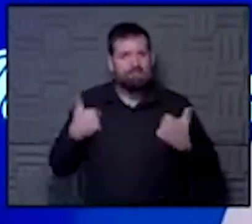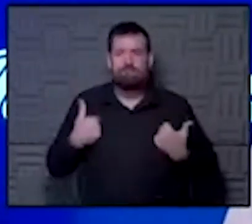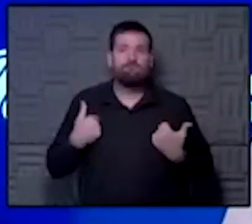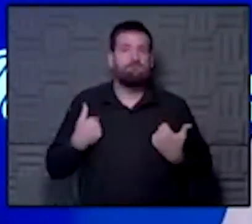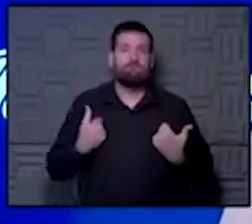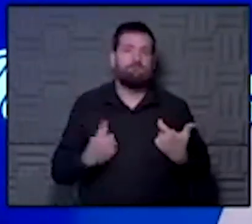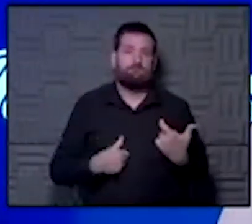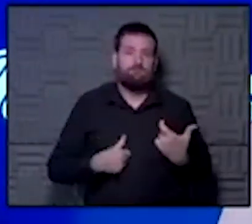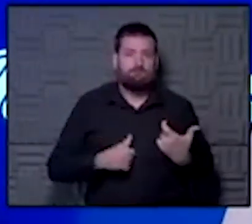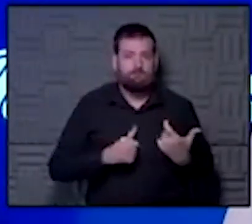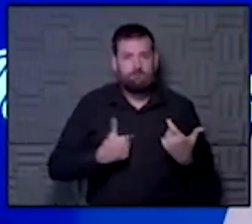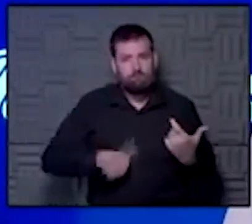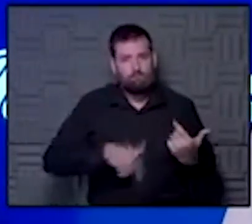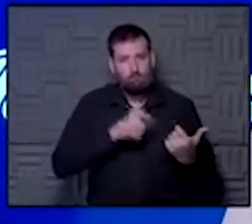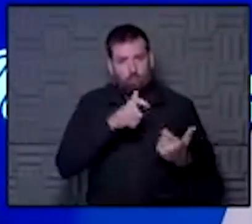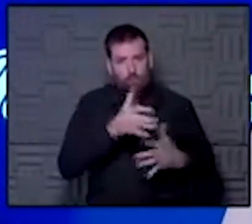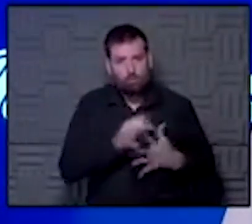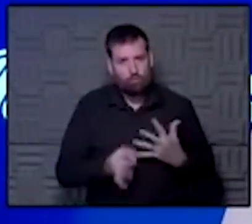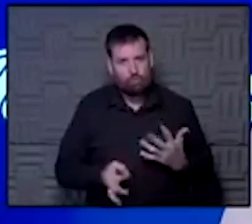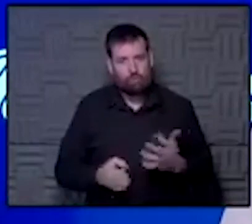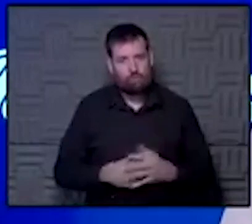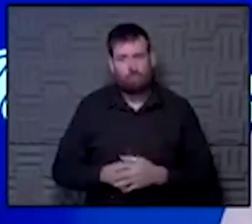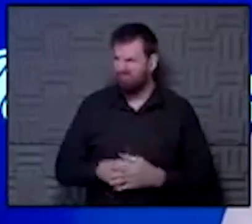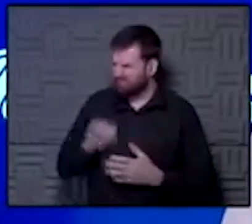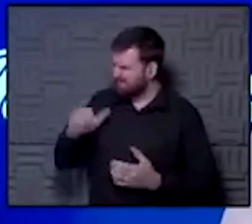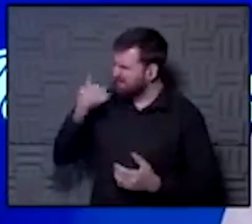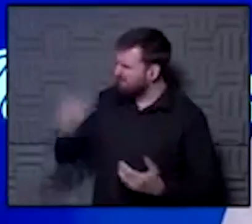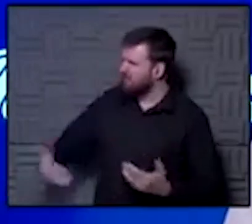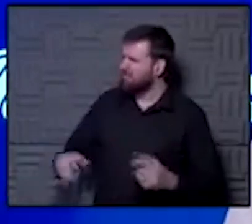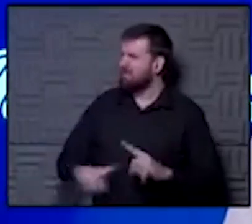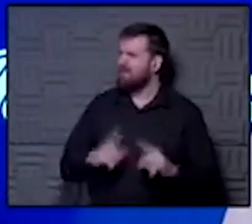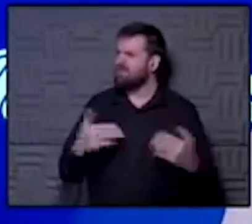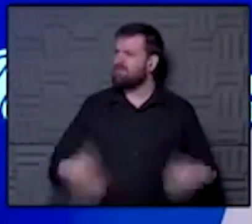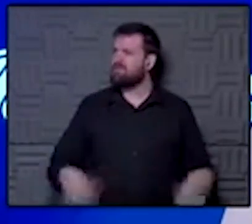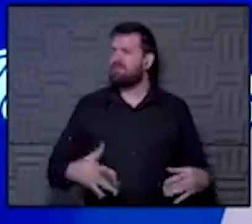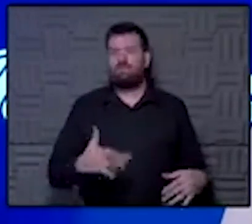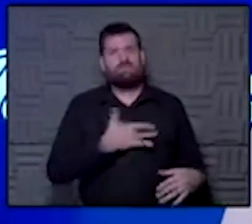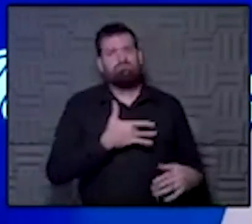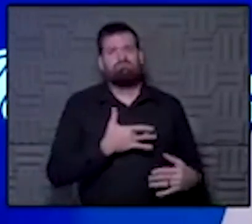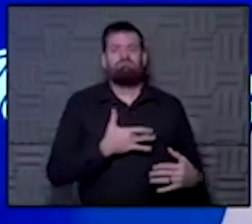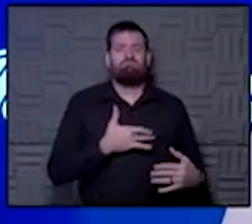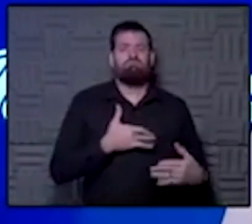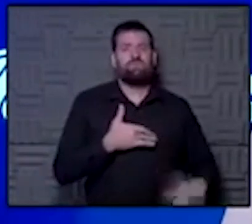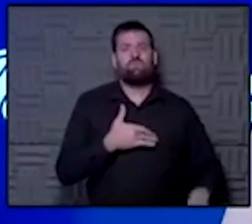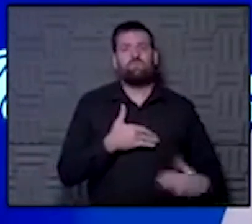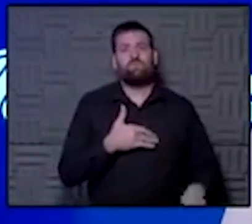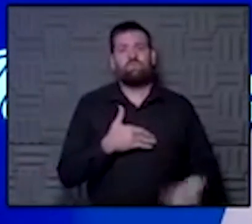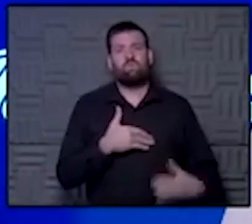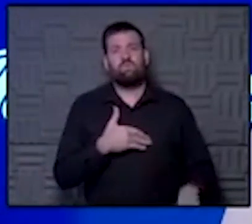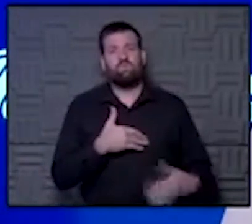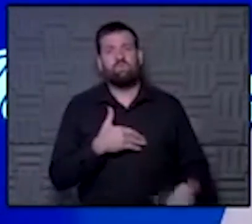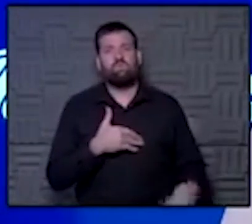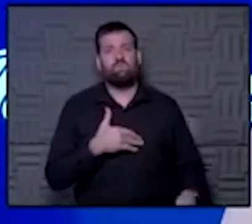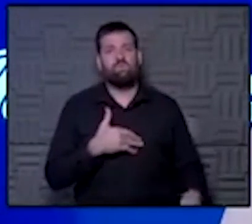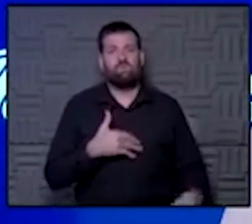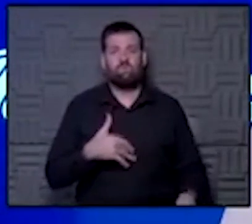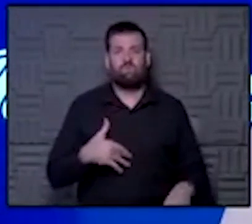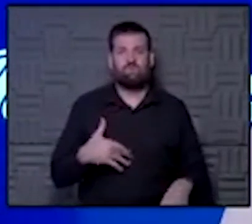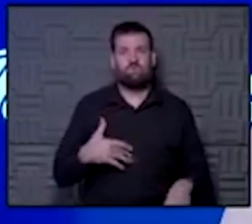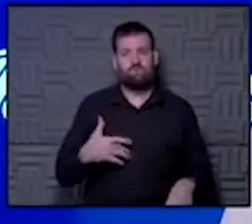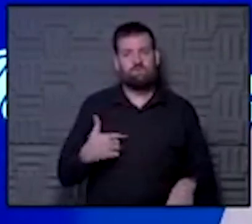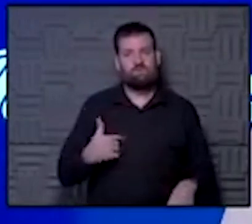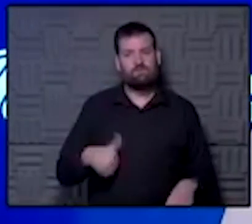choose. Man. It's good. It is good. And it just it gets me to my core, and I think about that, and I'm like, how